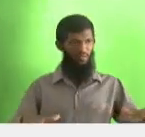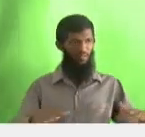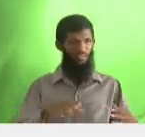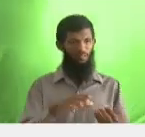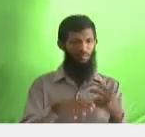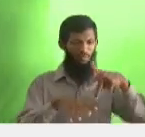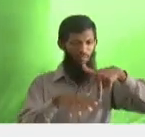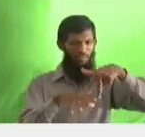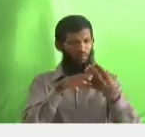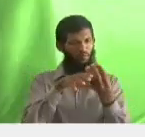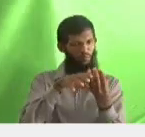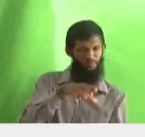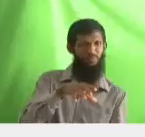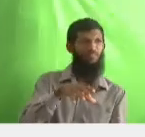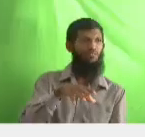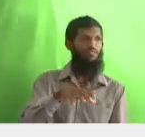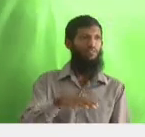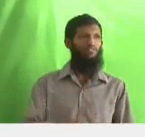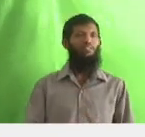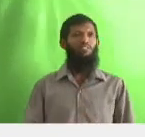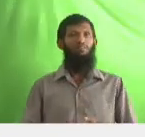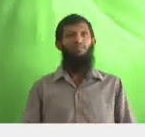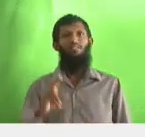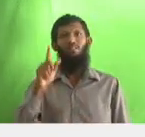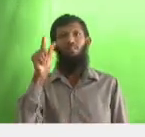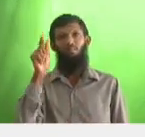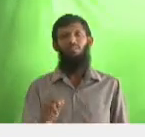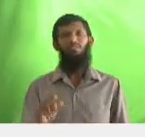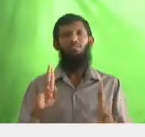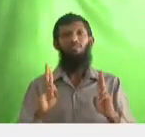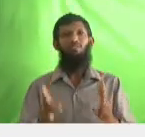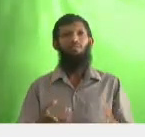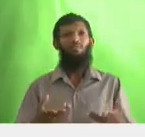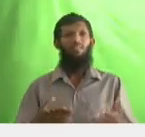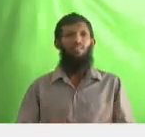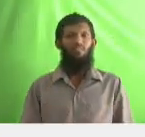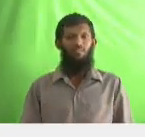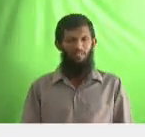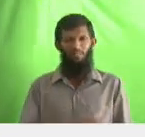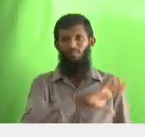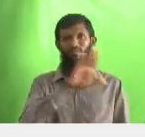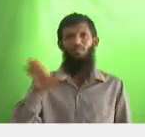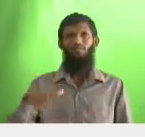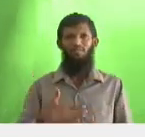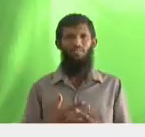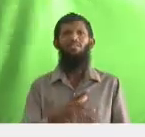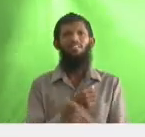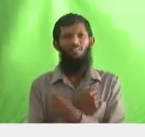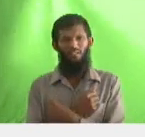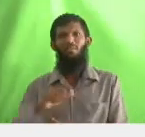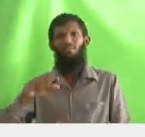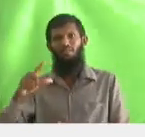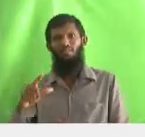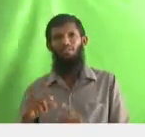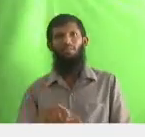swallow Qarun. May Allah subhanahu wa ta'ala make it easy for every one of us. The love that we have for wealth